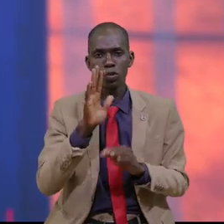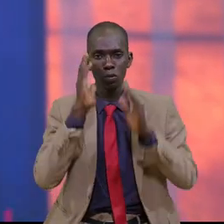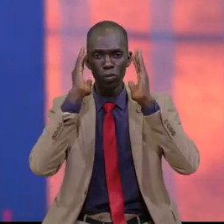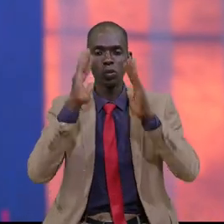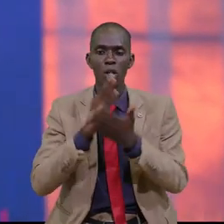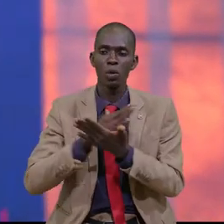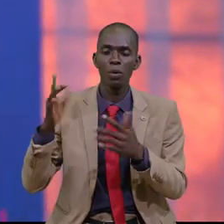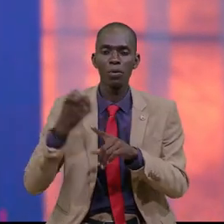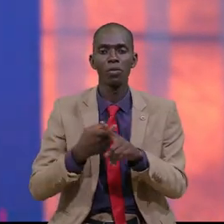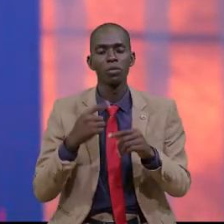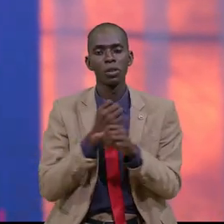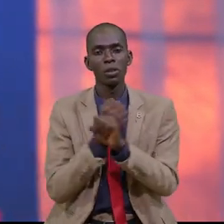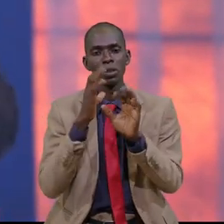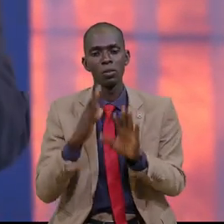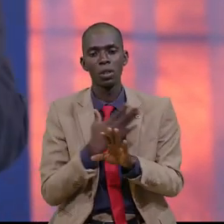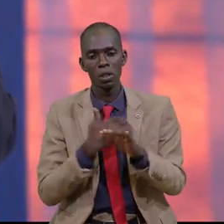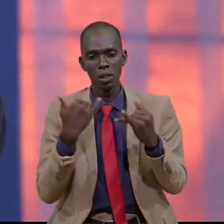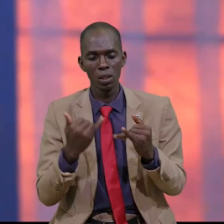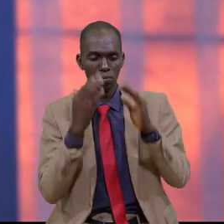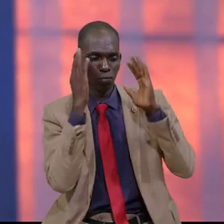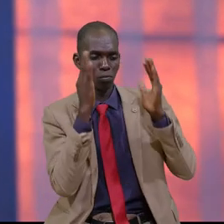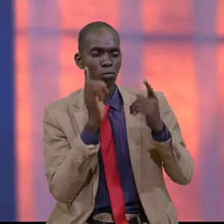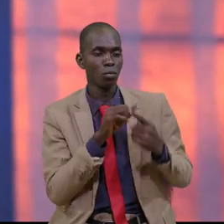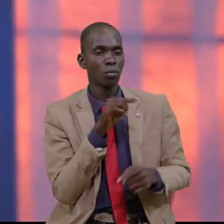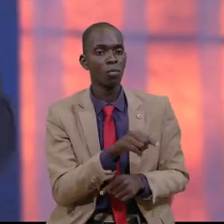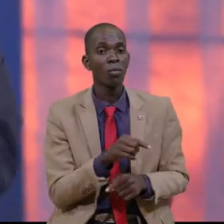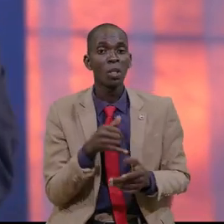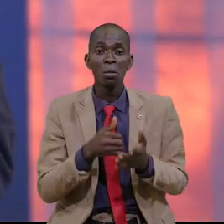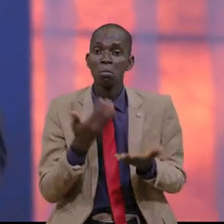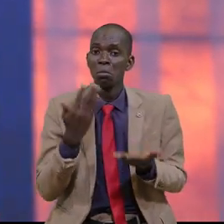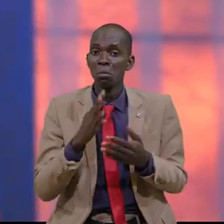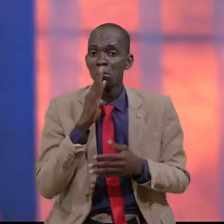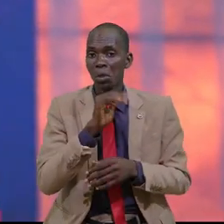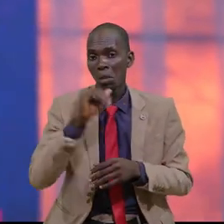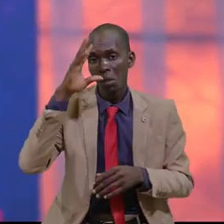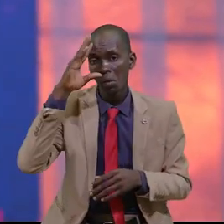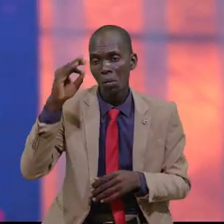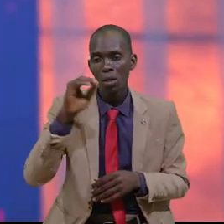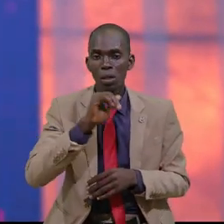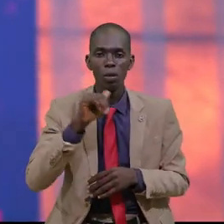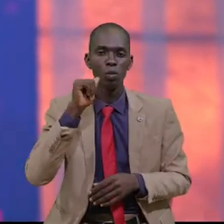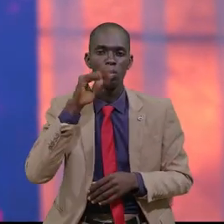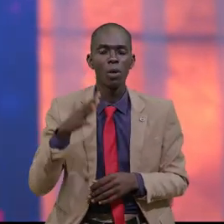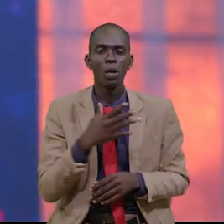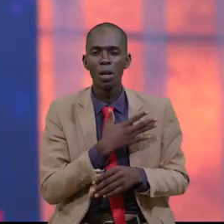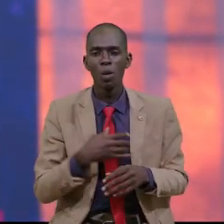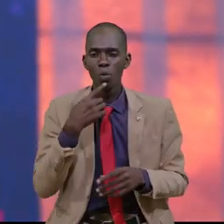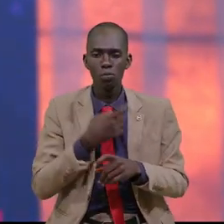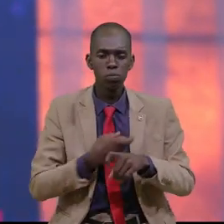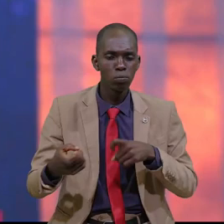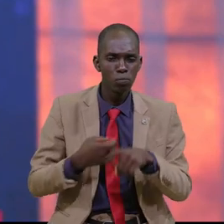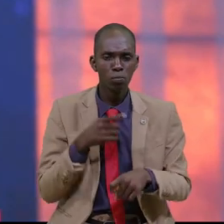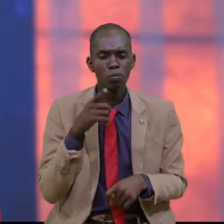and turn unto them. It might be a man, it might be a woman, and they bully and bully you and shut you